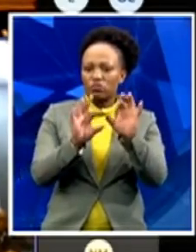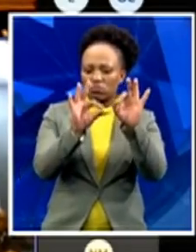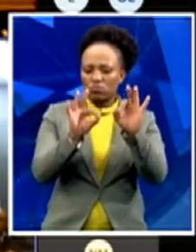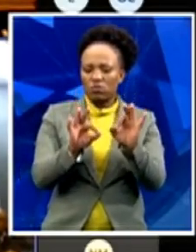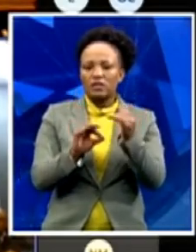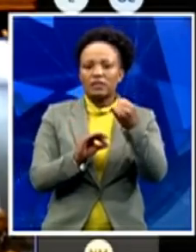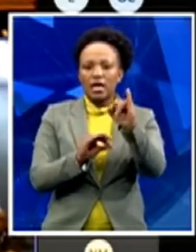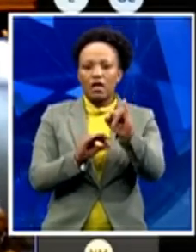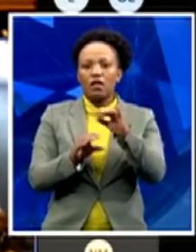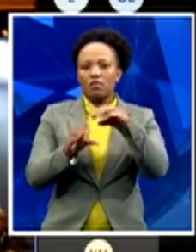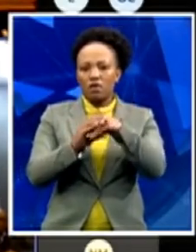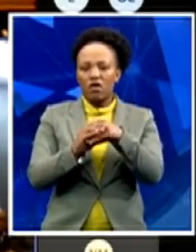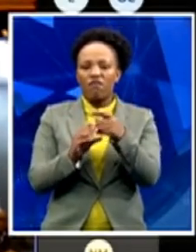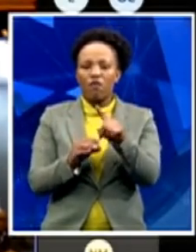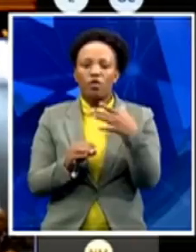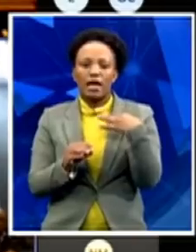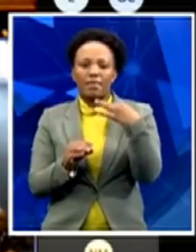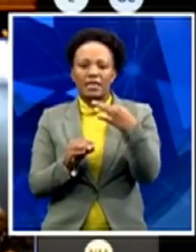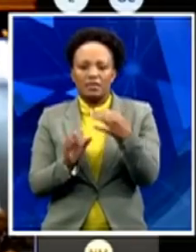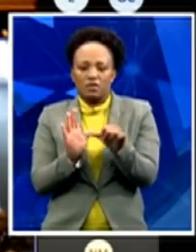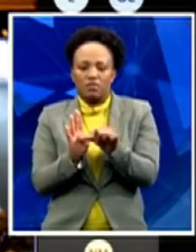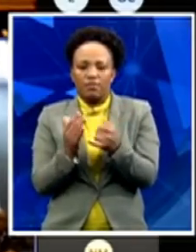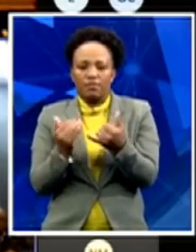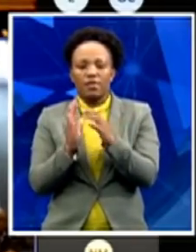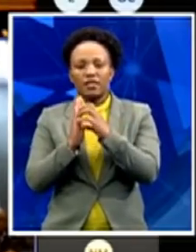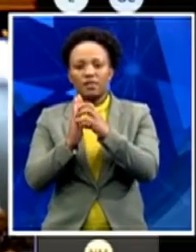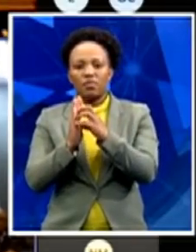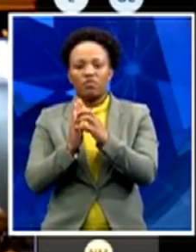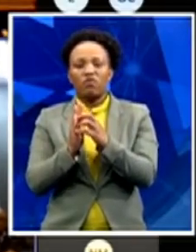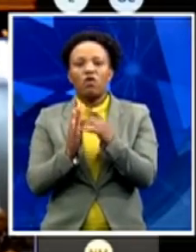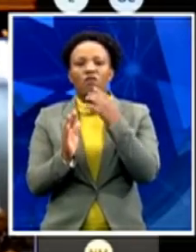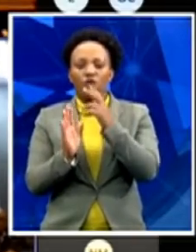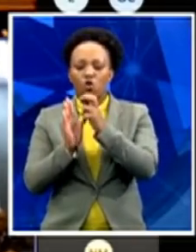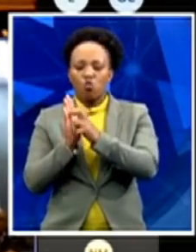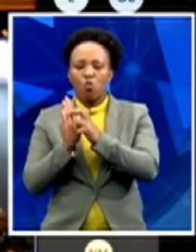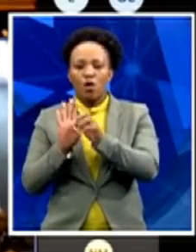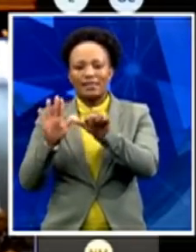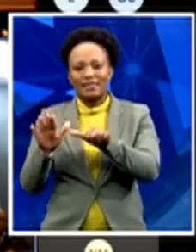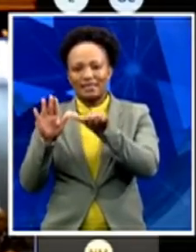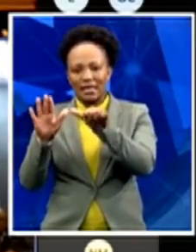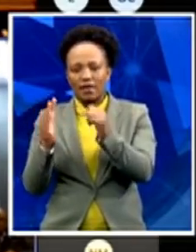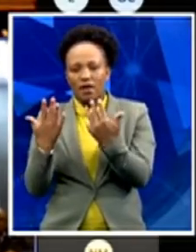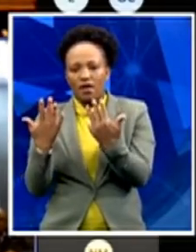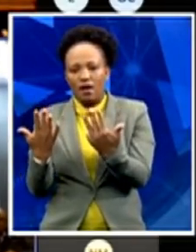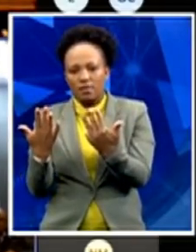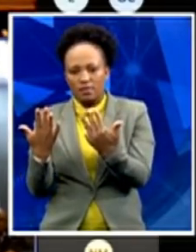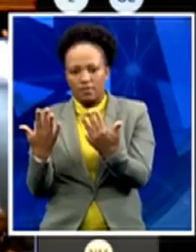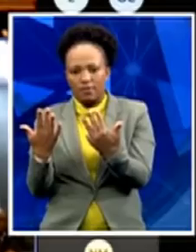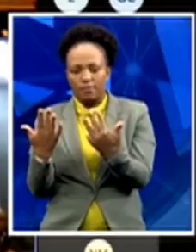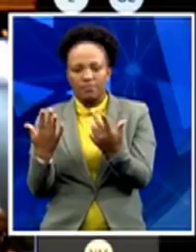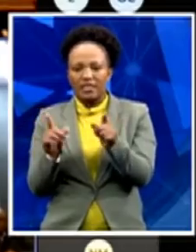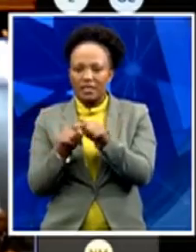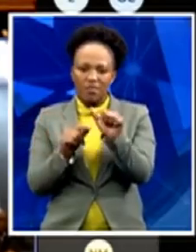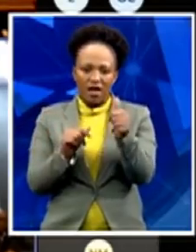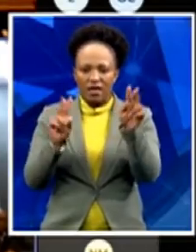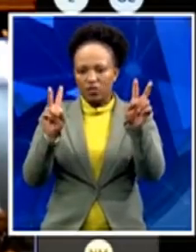example, the issue of the interpretation of Rule 16.9 and all those issues about the power of